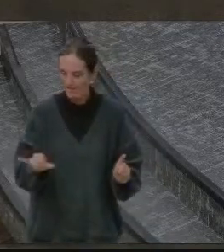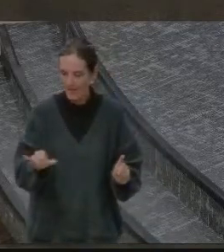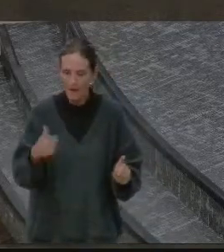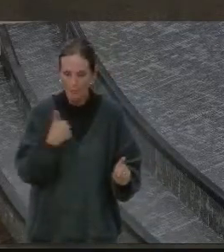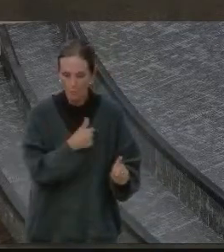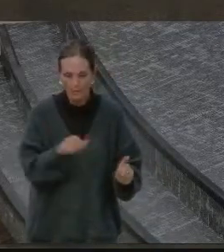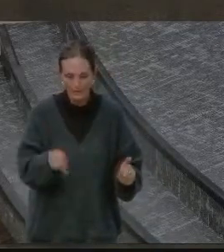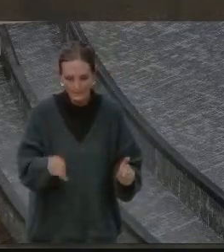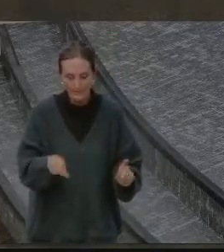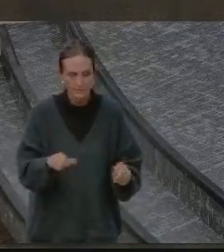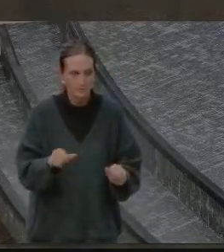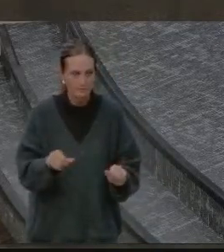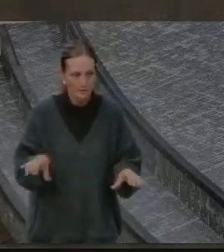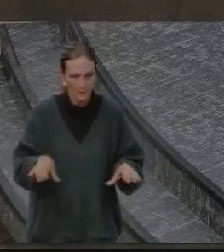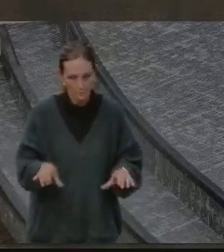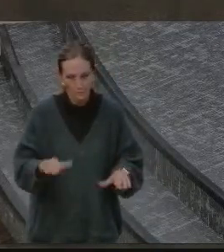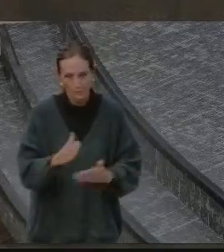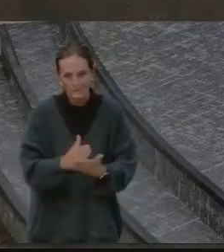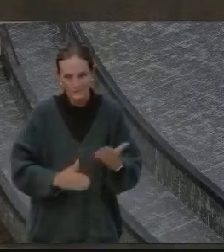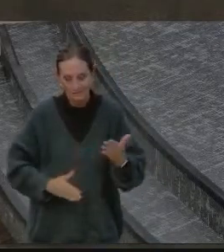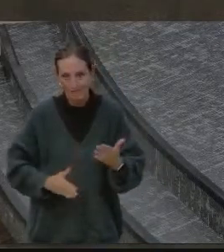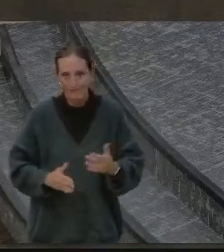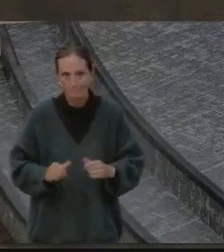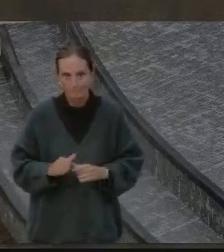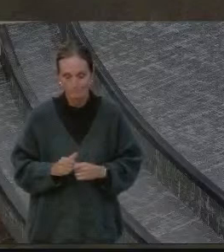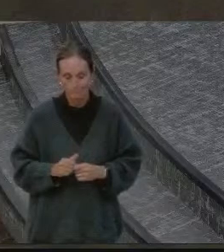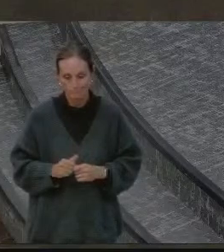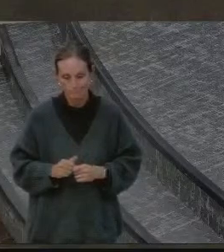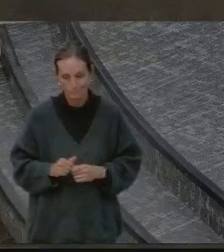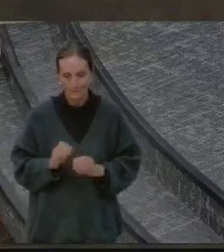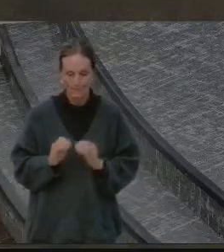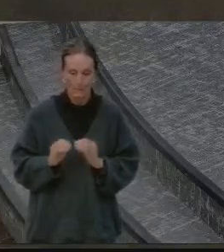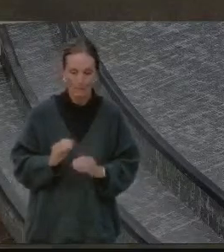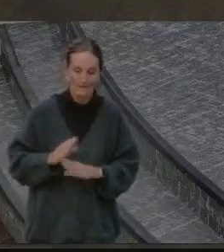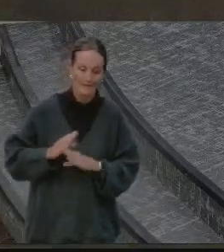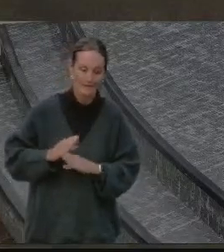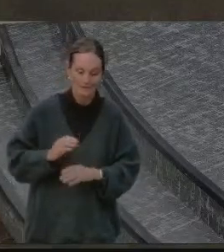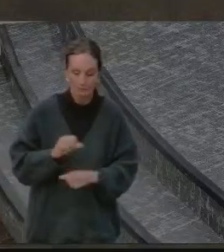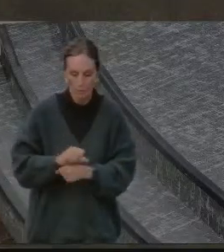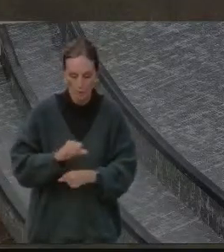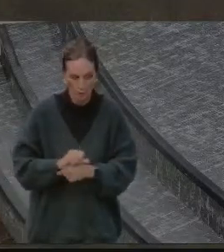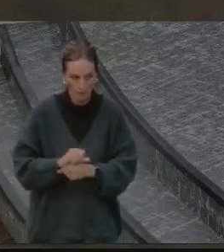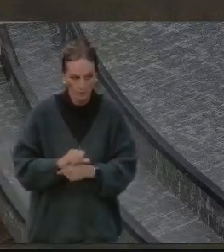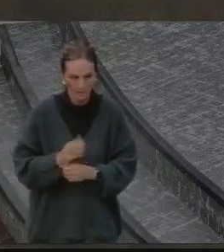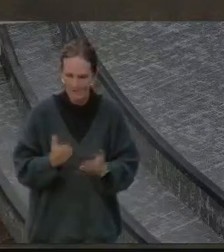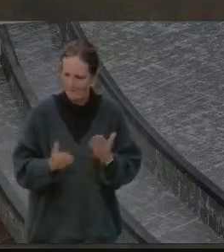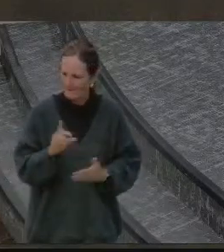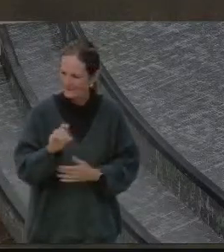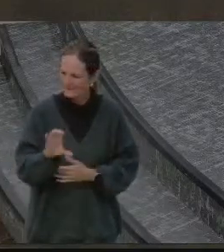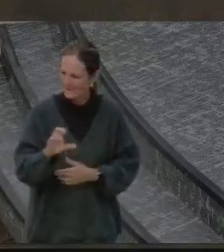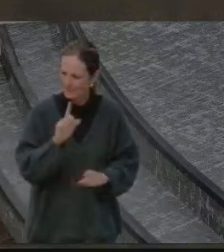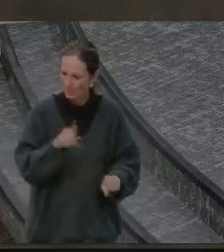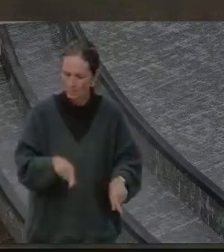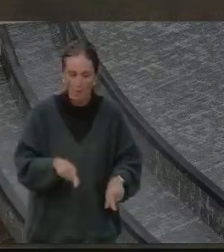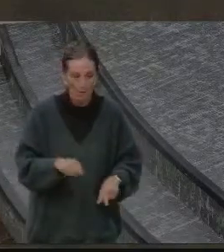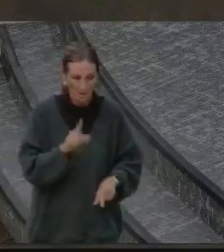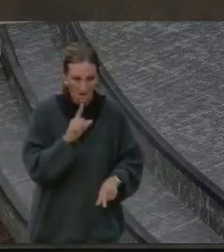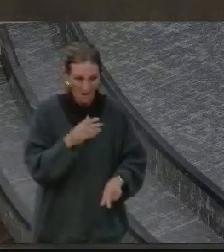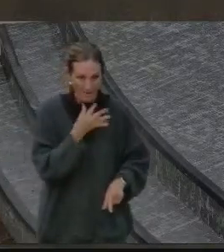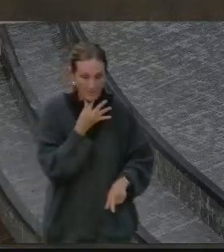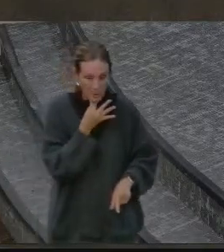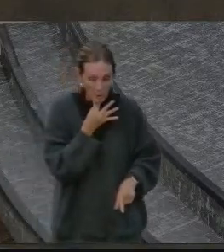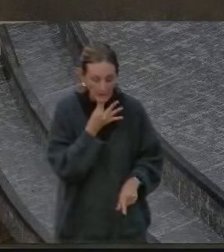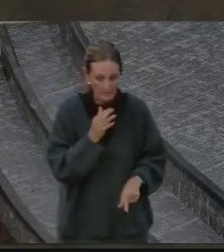may have even had some information coming from that middle school discipline report. And so I'm wondering, do